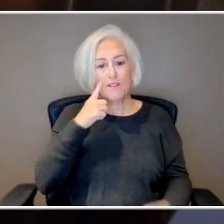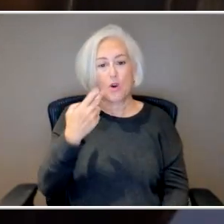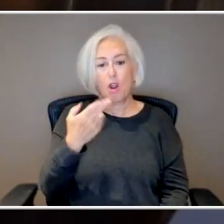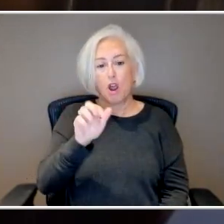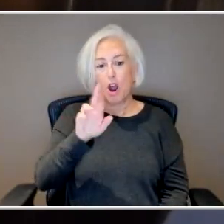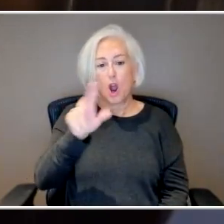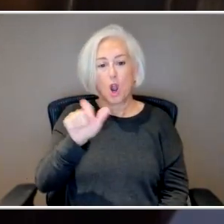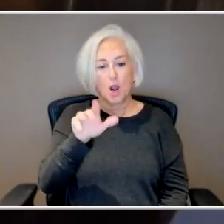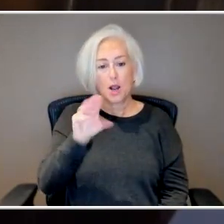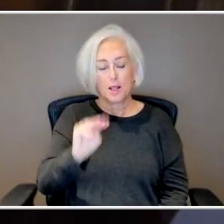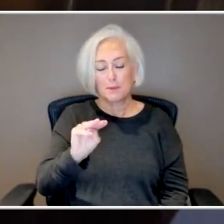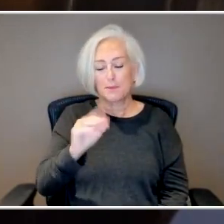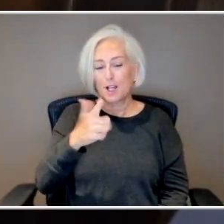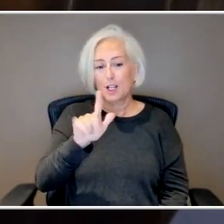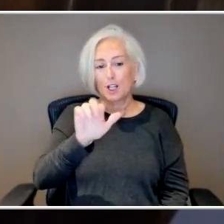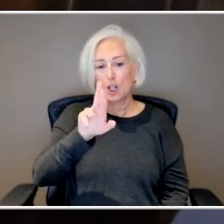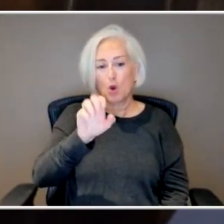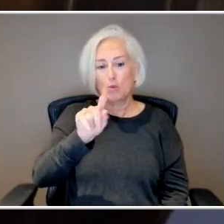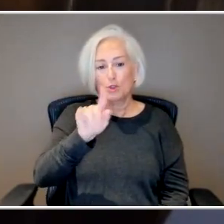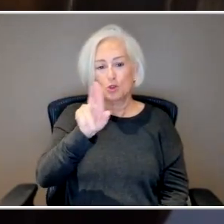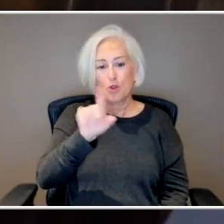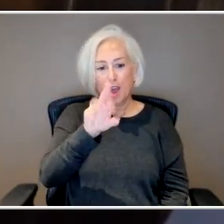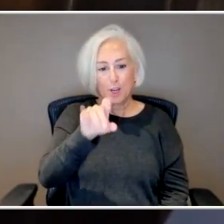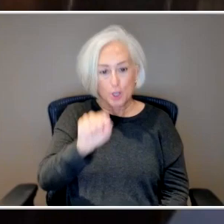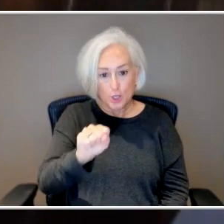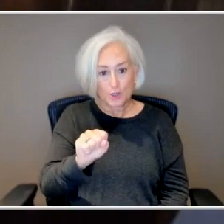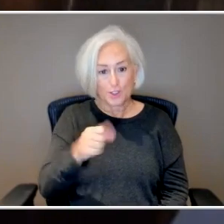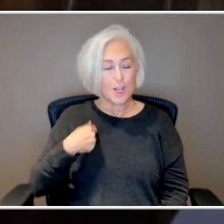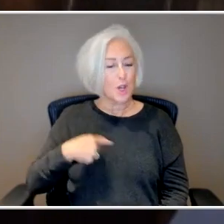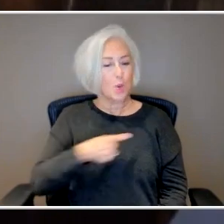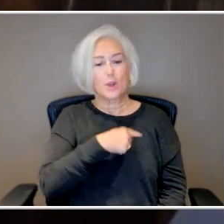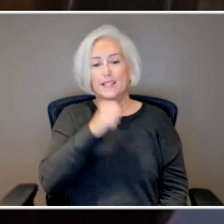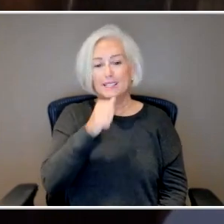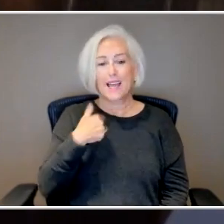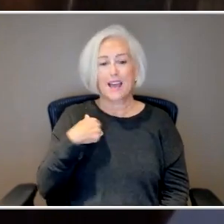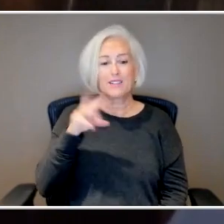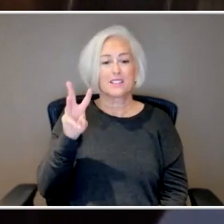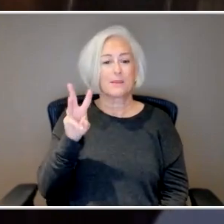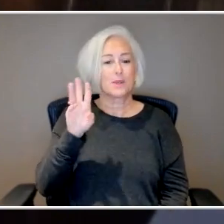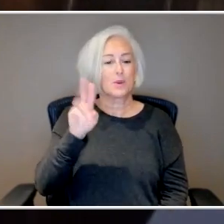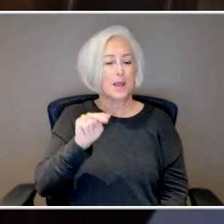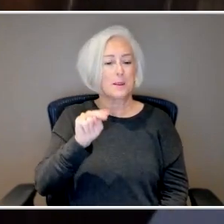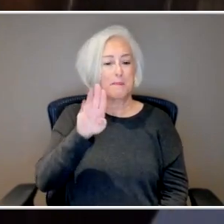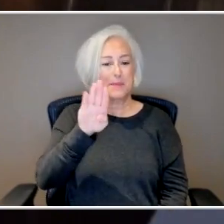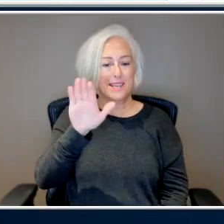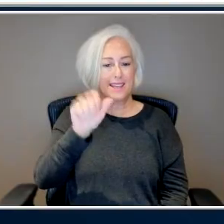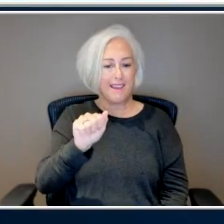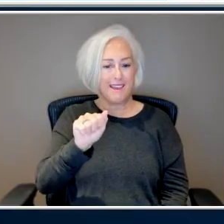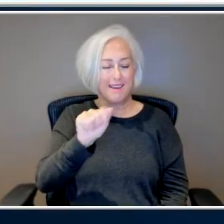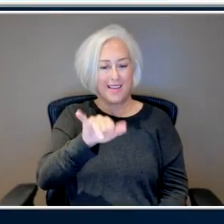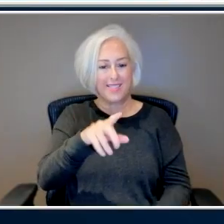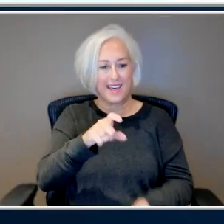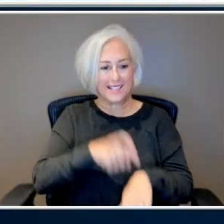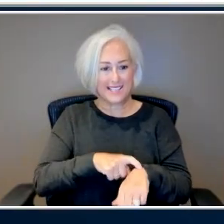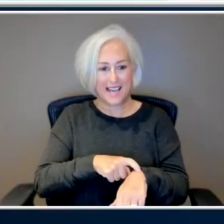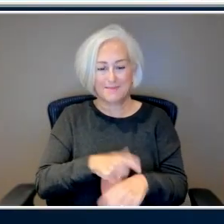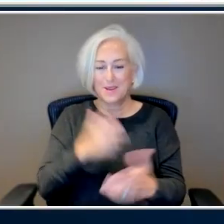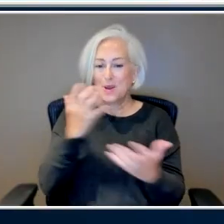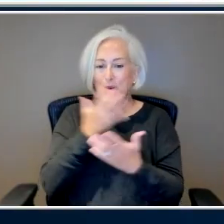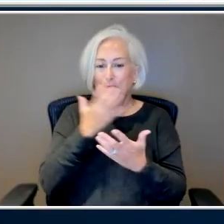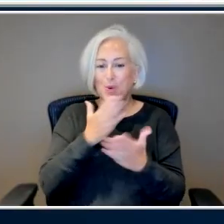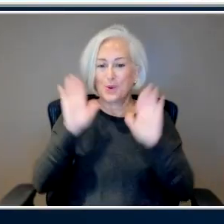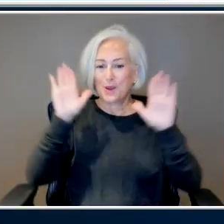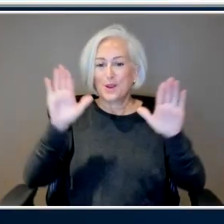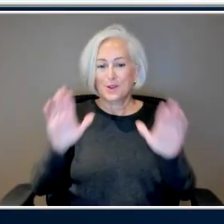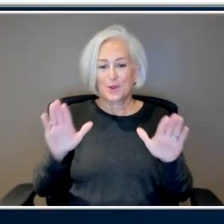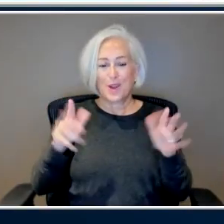Globetrotters because women didn't have the WBA at the time. So great company that to is be in. the story. That's